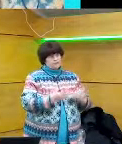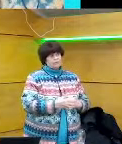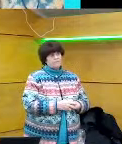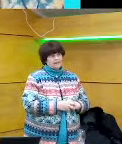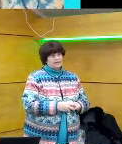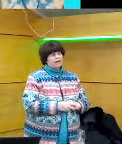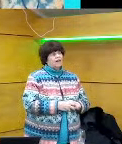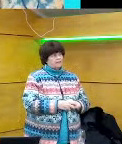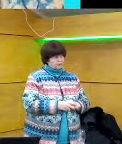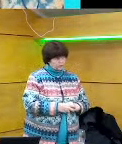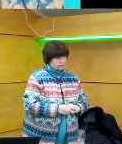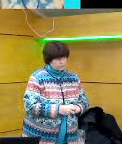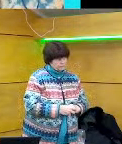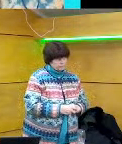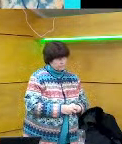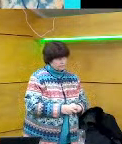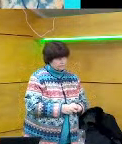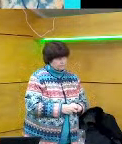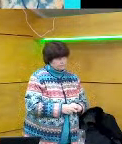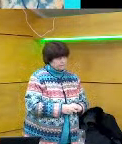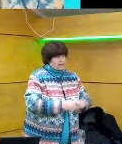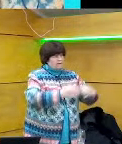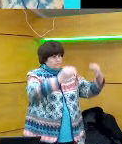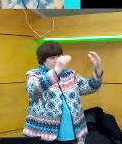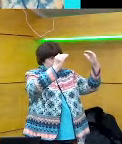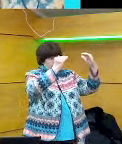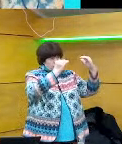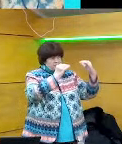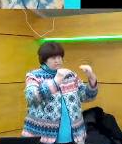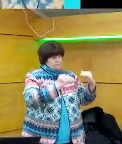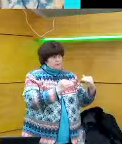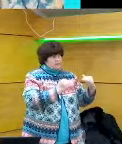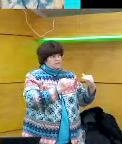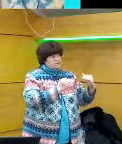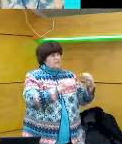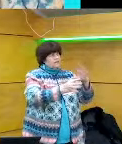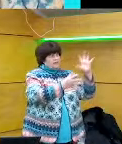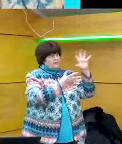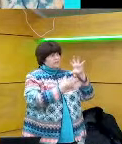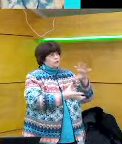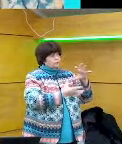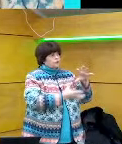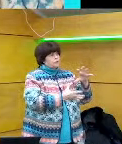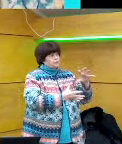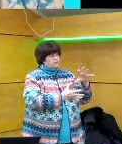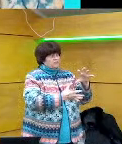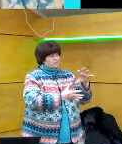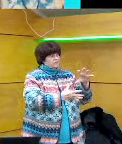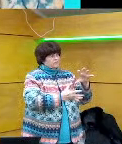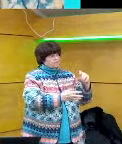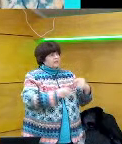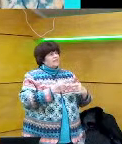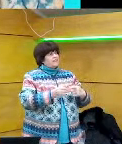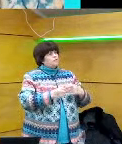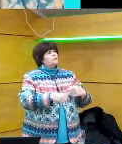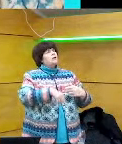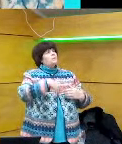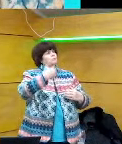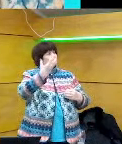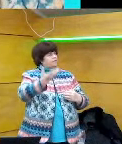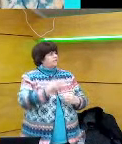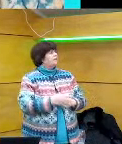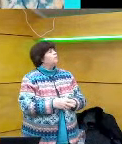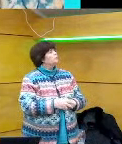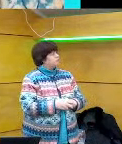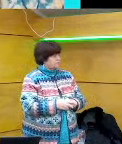and develop that on your own? After you've heard something in your unit, can you come